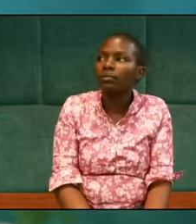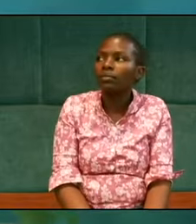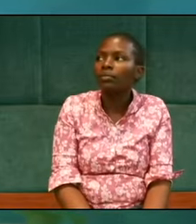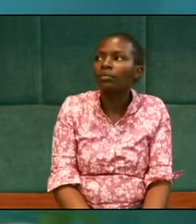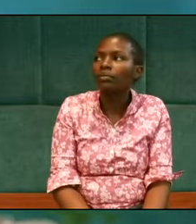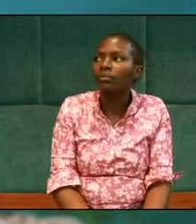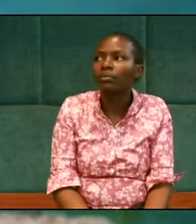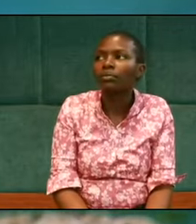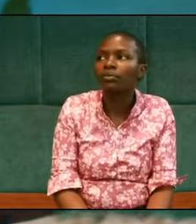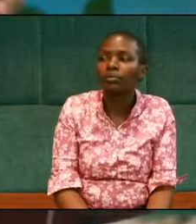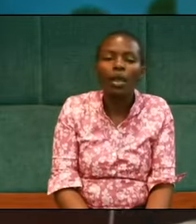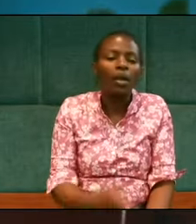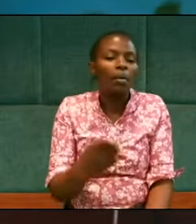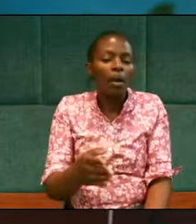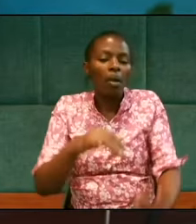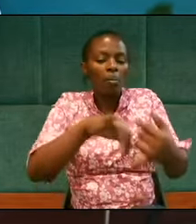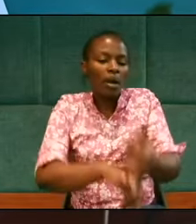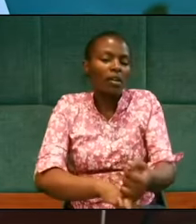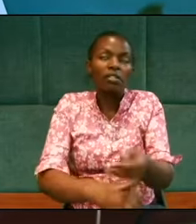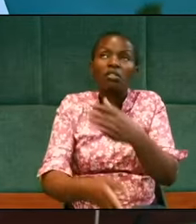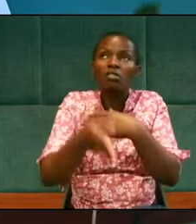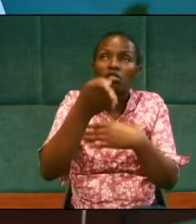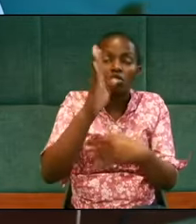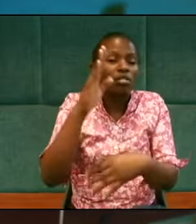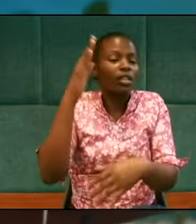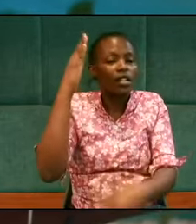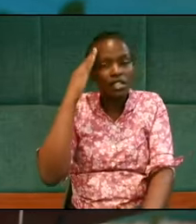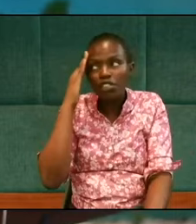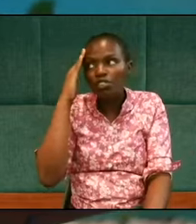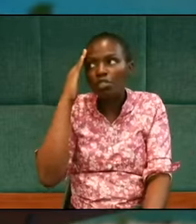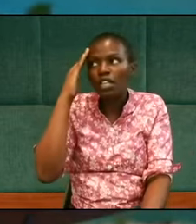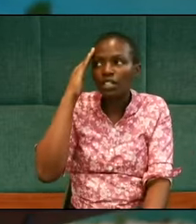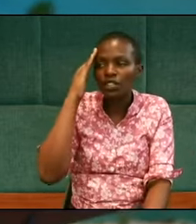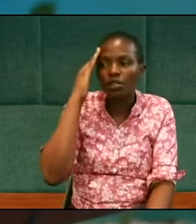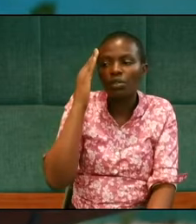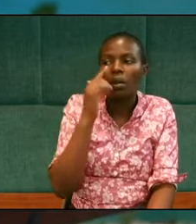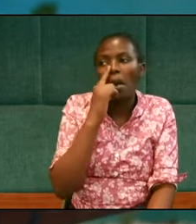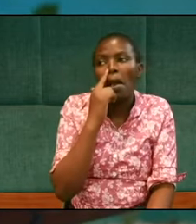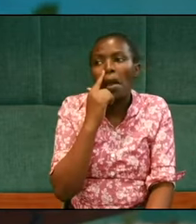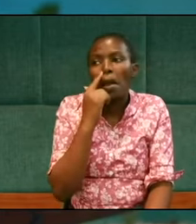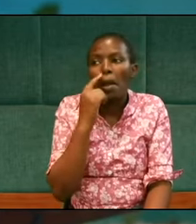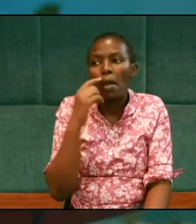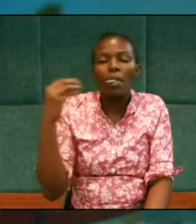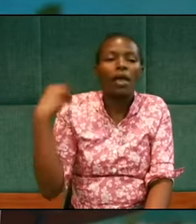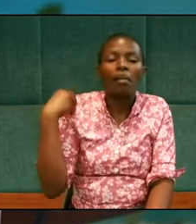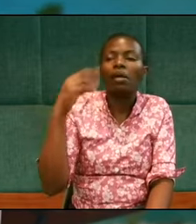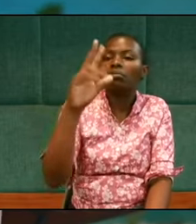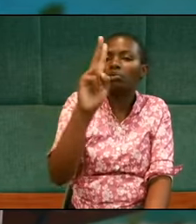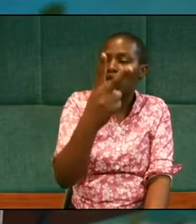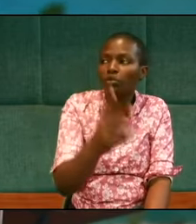is God's intention and invention. We dealt with it yesterday. Then, point number